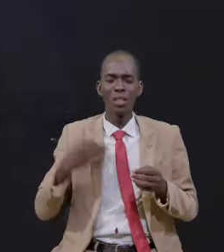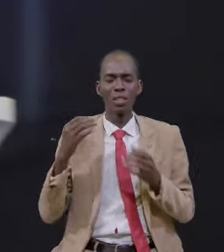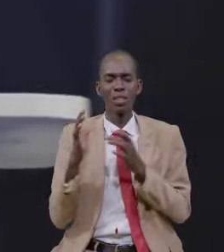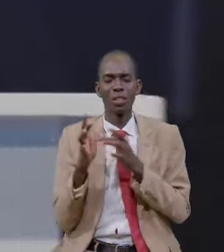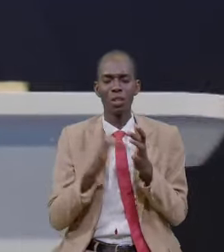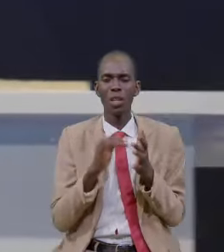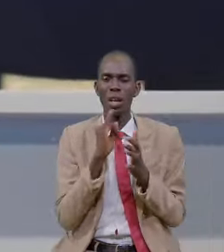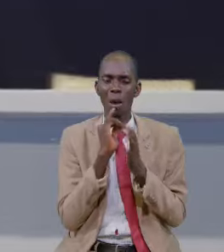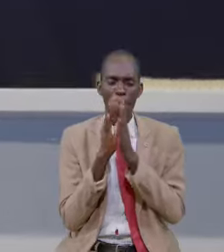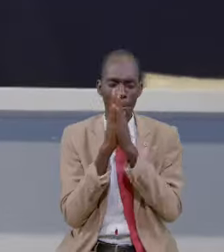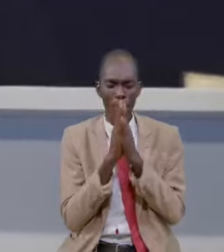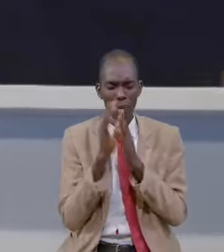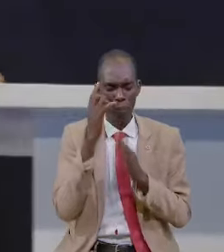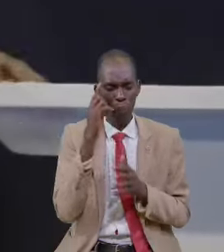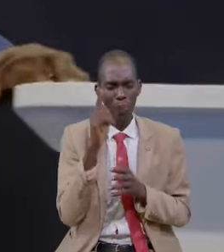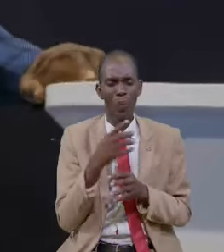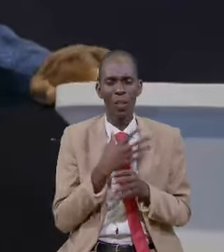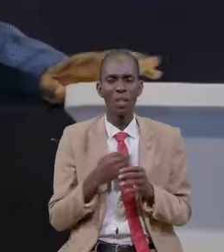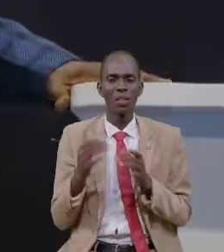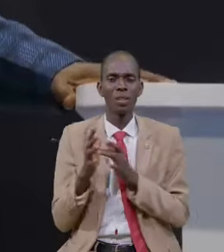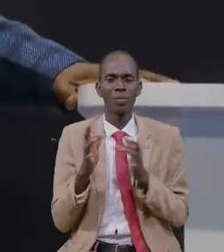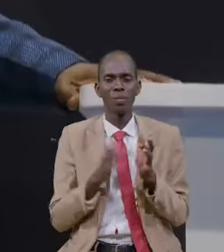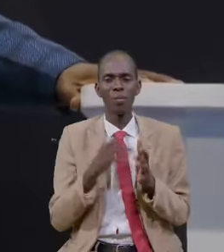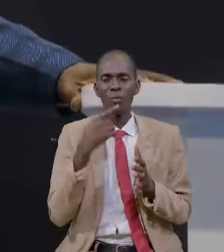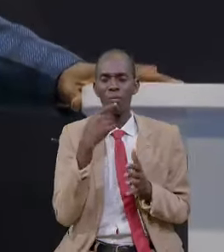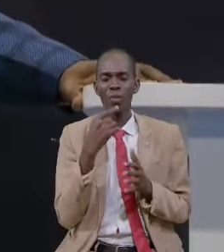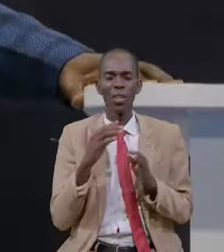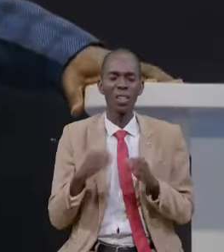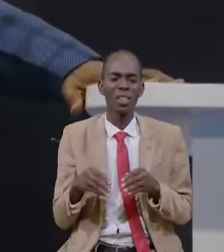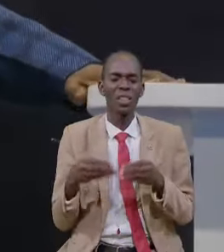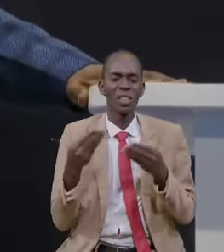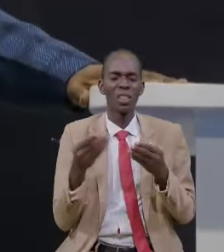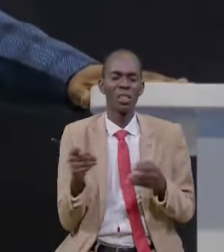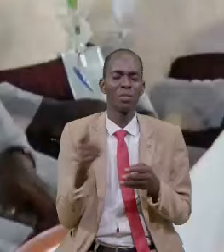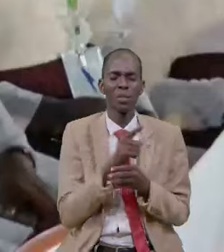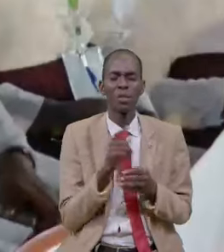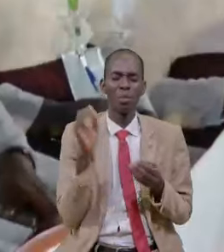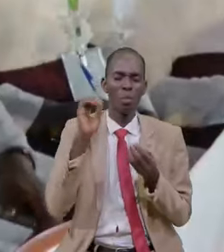praying for you. And Jesus says, give him 15 more years.